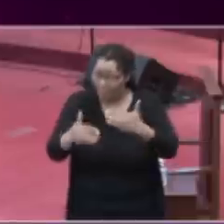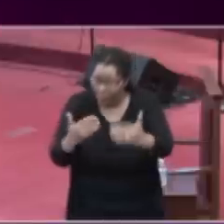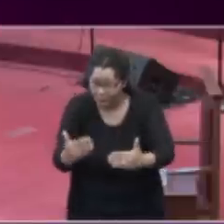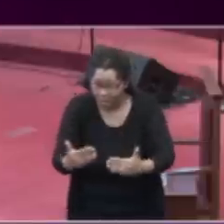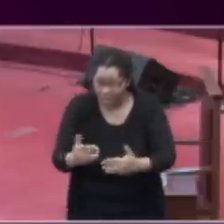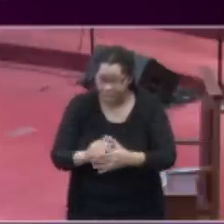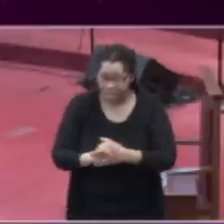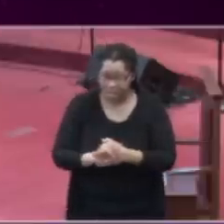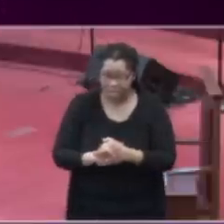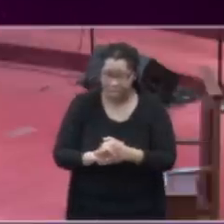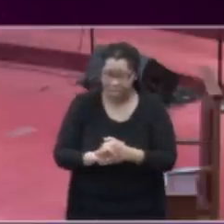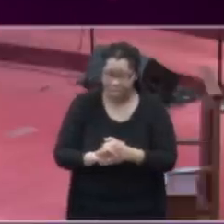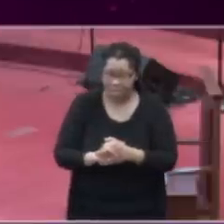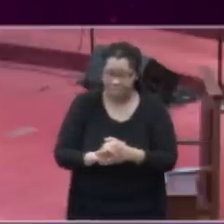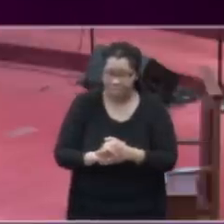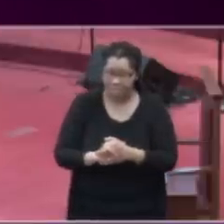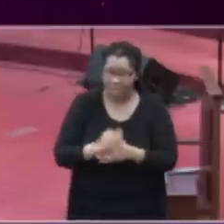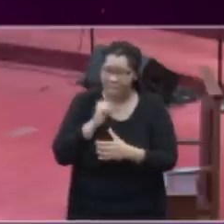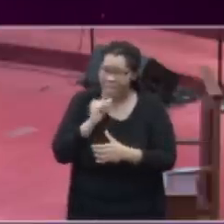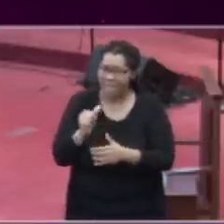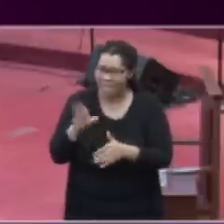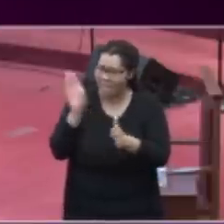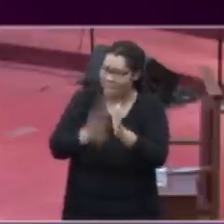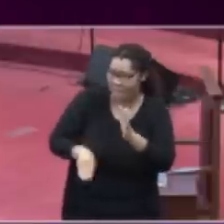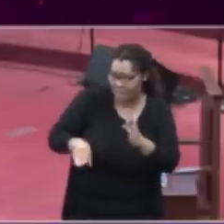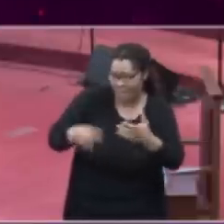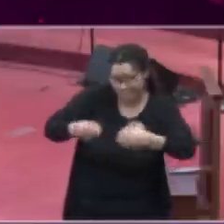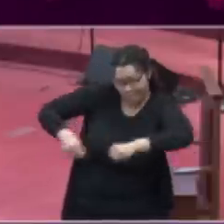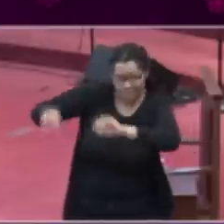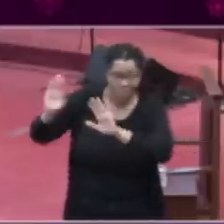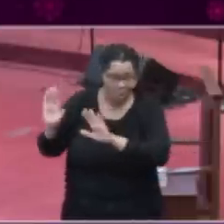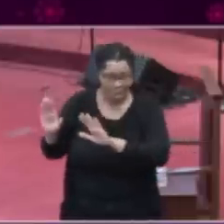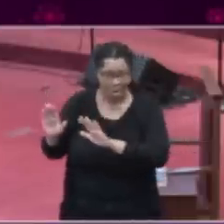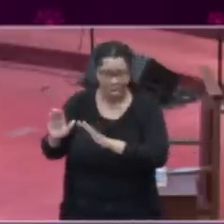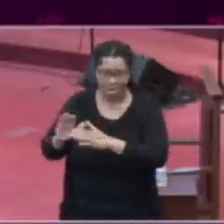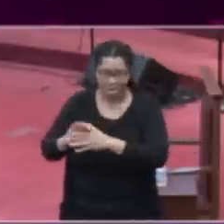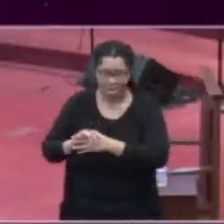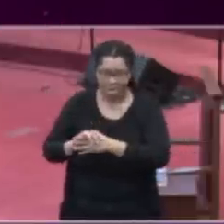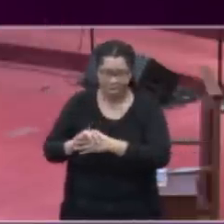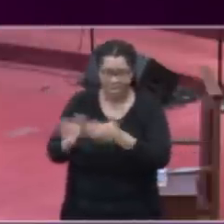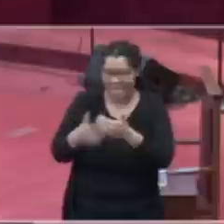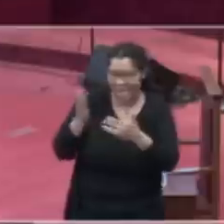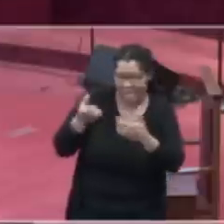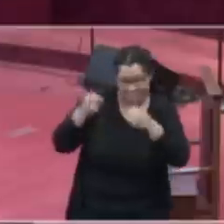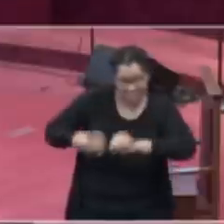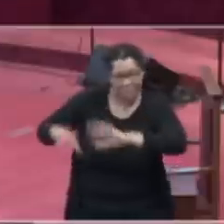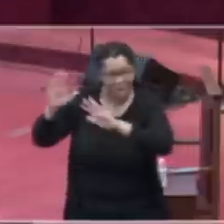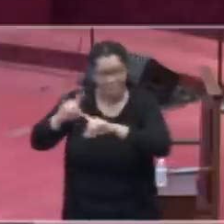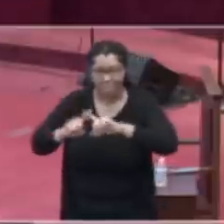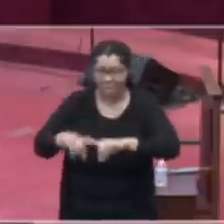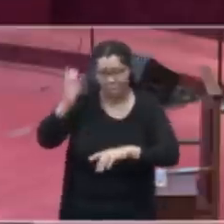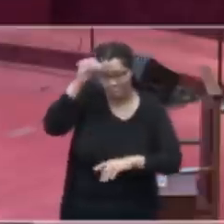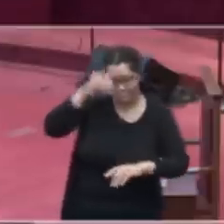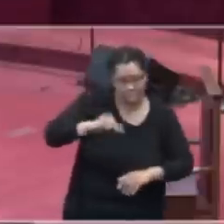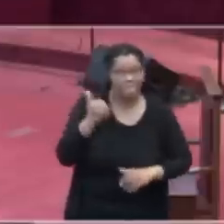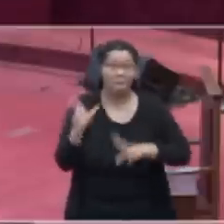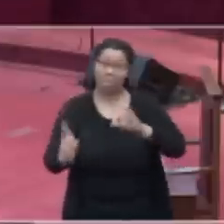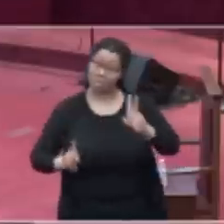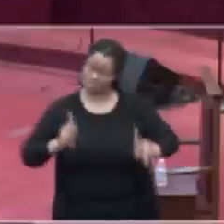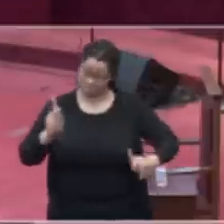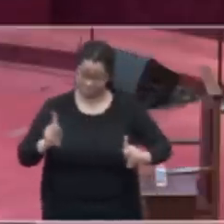should not be so cheaply negotiated by the opinion of other